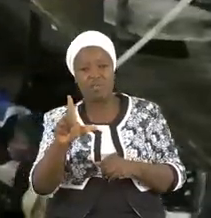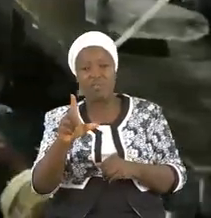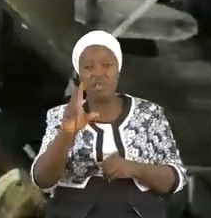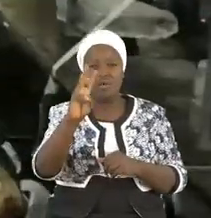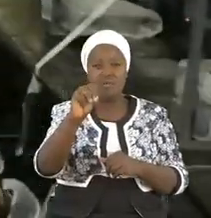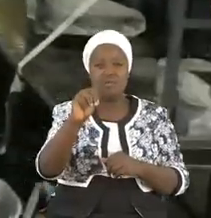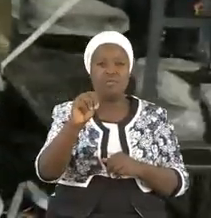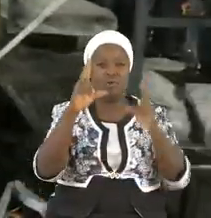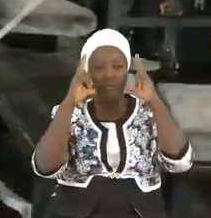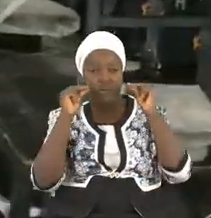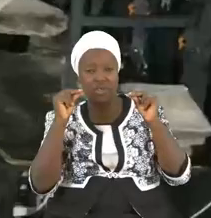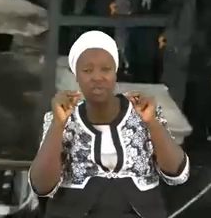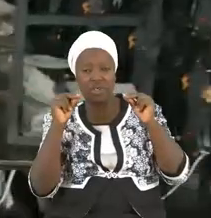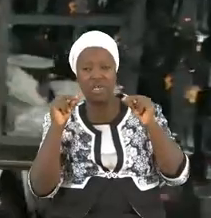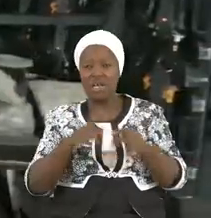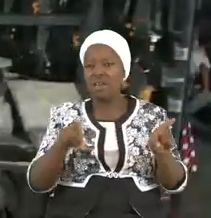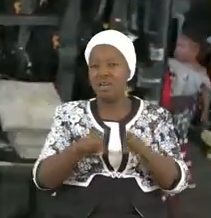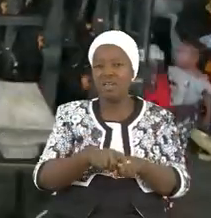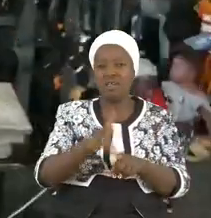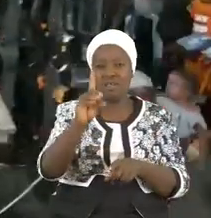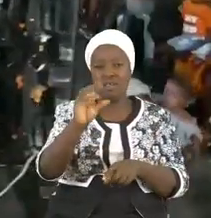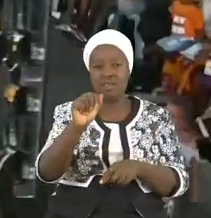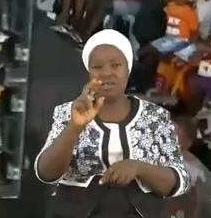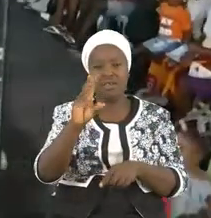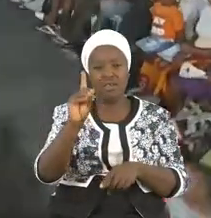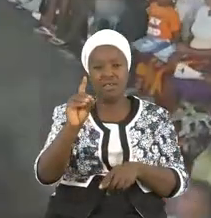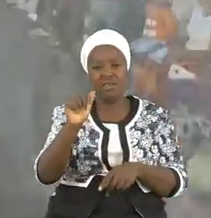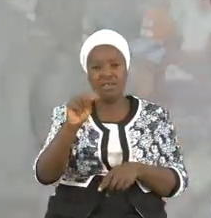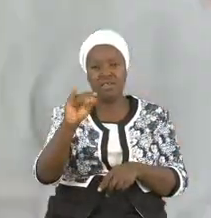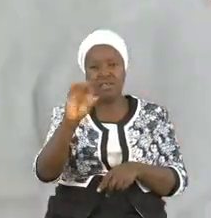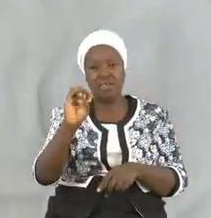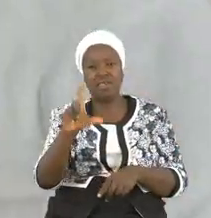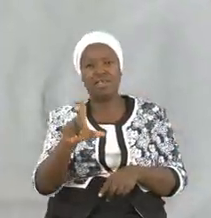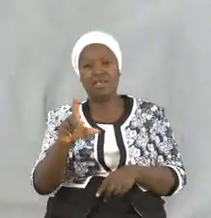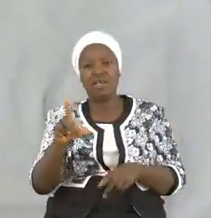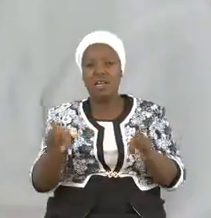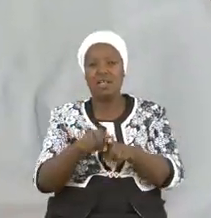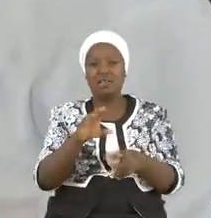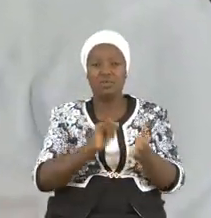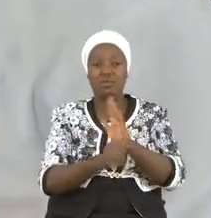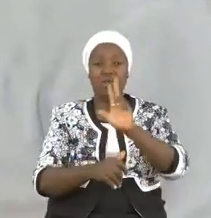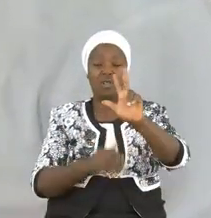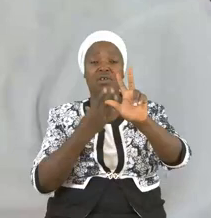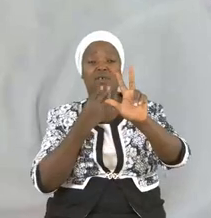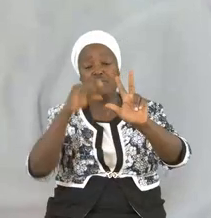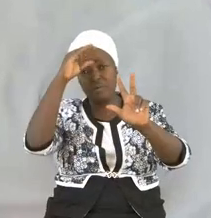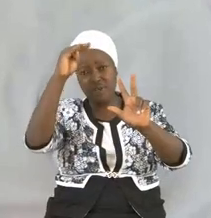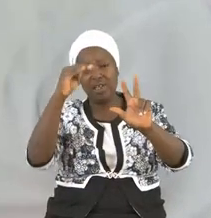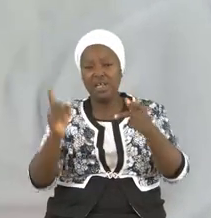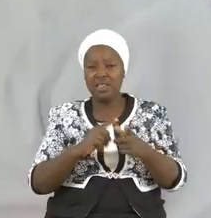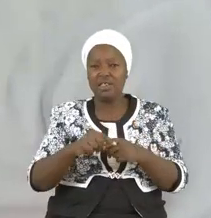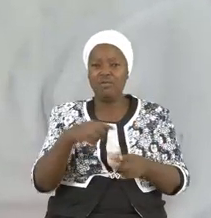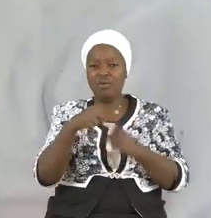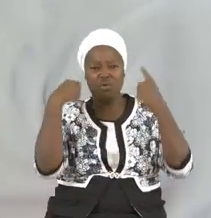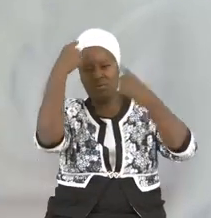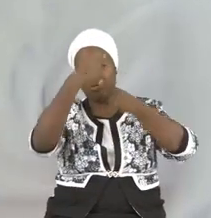Daniel, like Shadrach, Meshach, and Abednego. Few of them, when you consider the